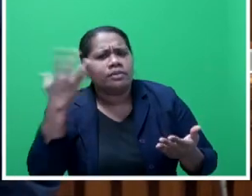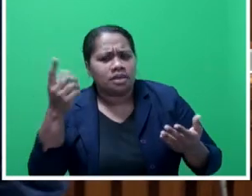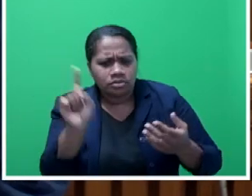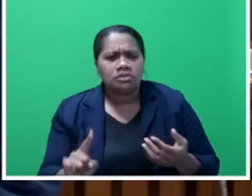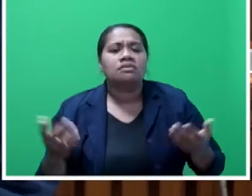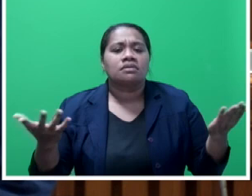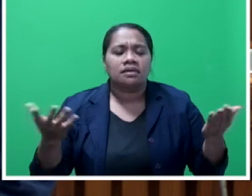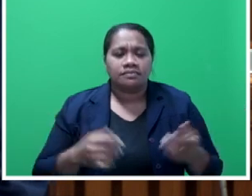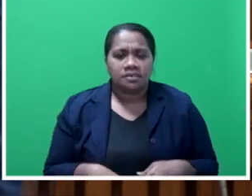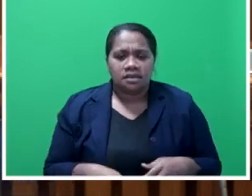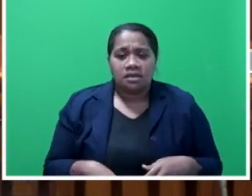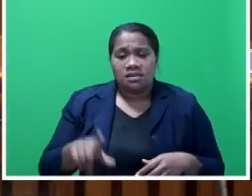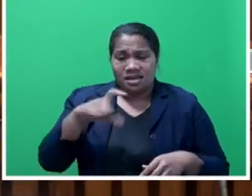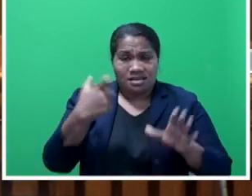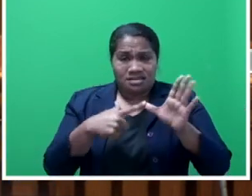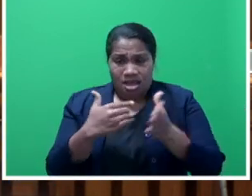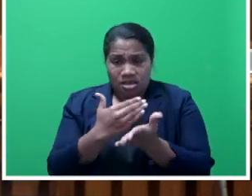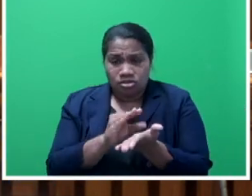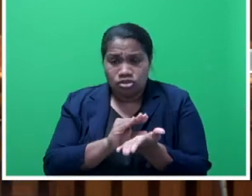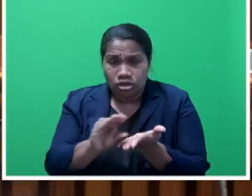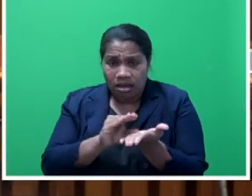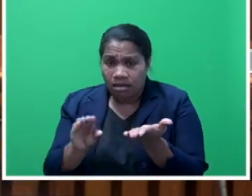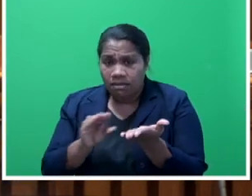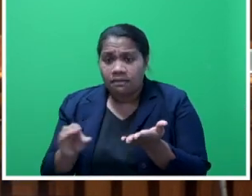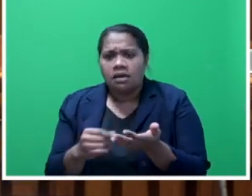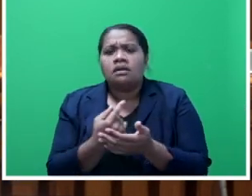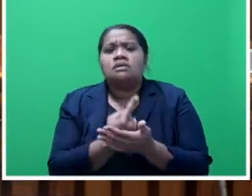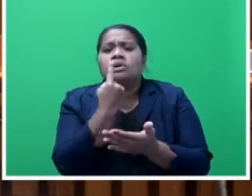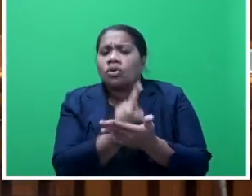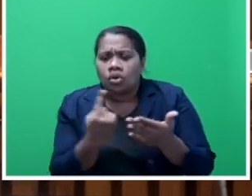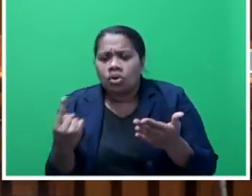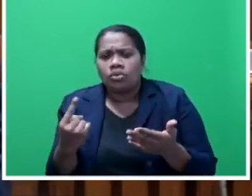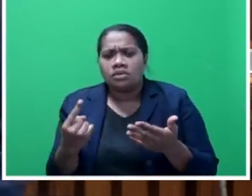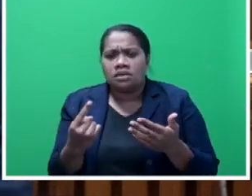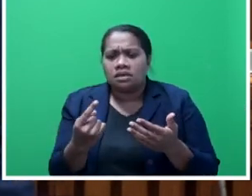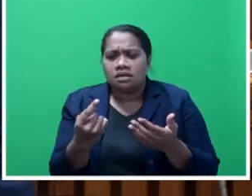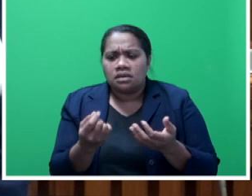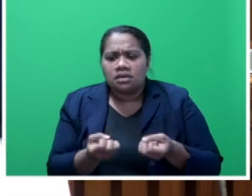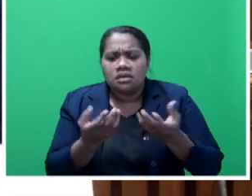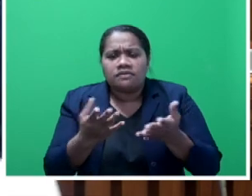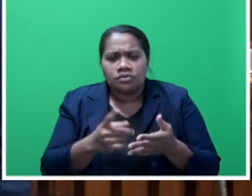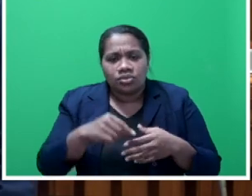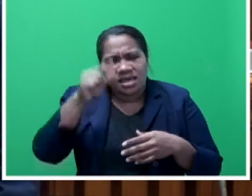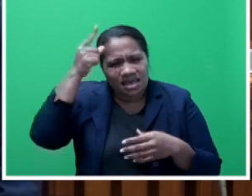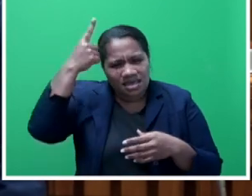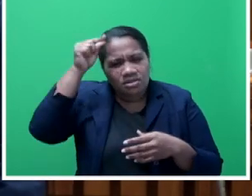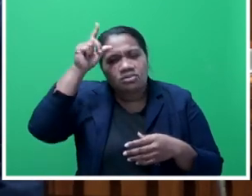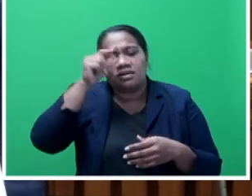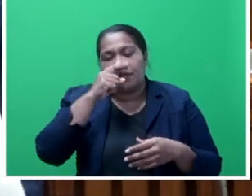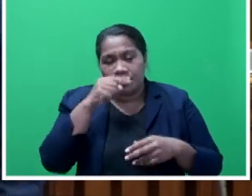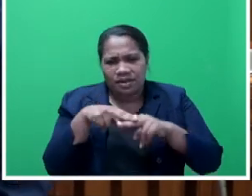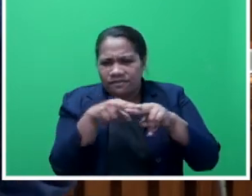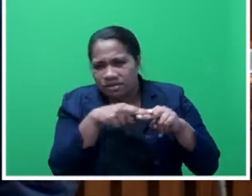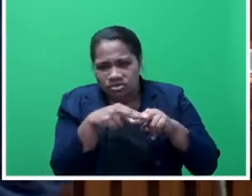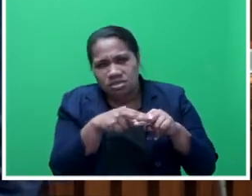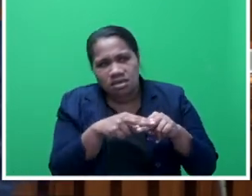A shares funded through FDB to only privileged Itauke people in Fiji? That was funded through them, and I only